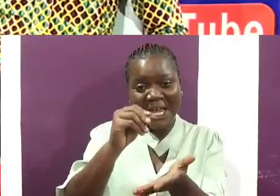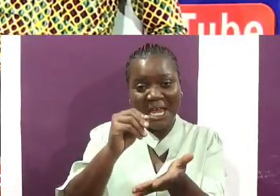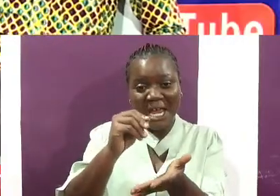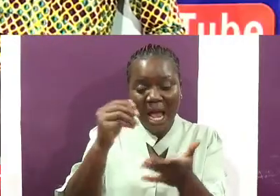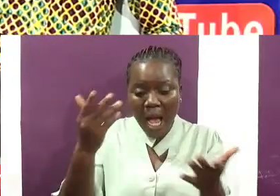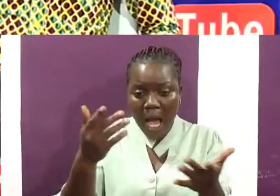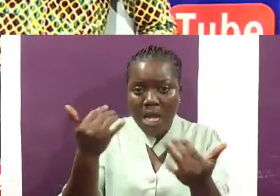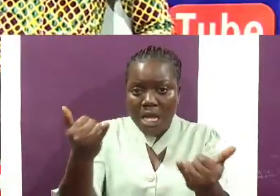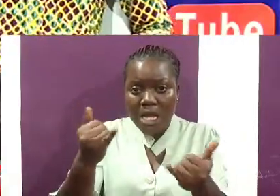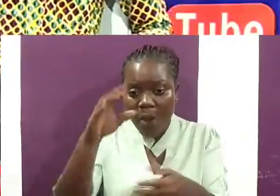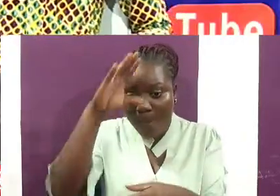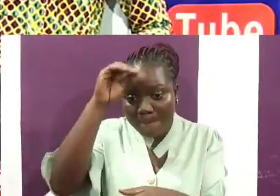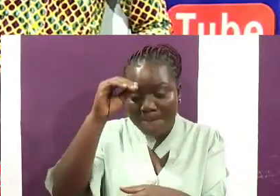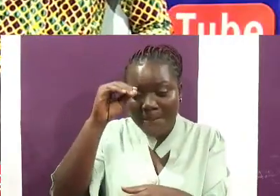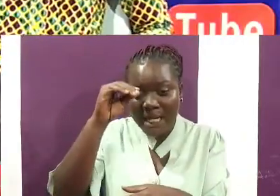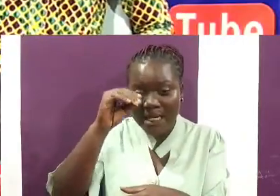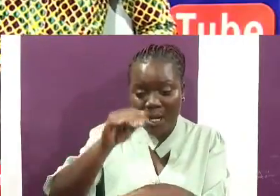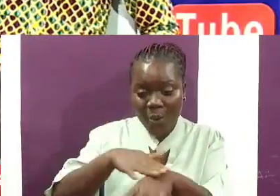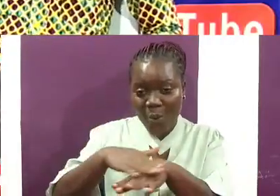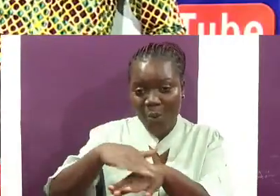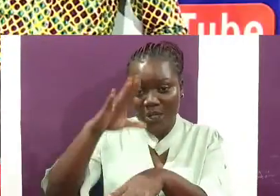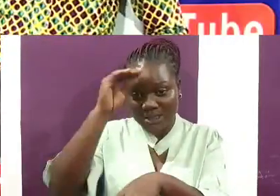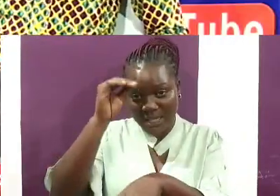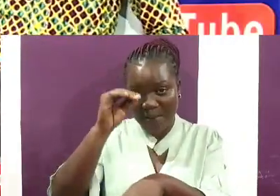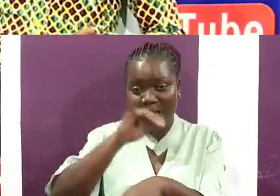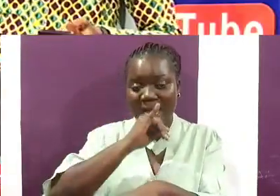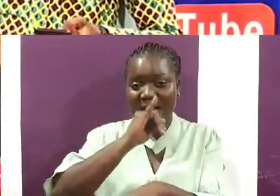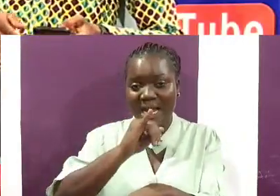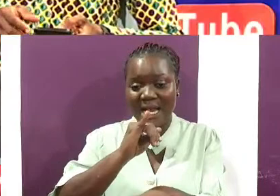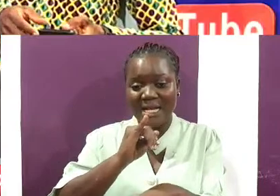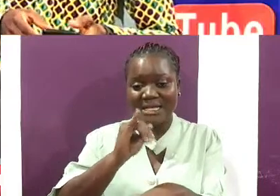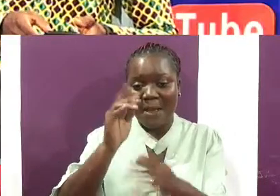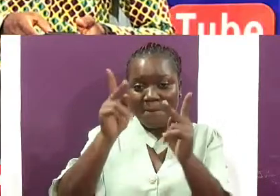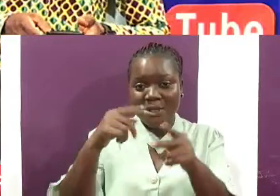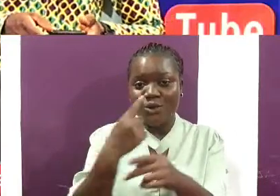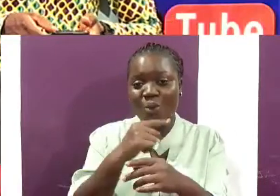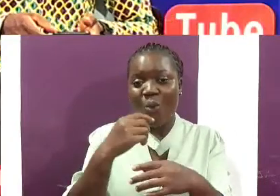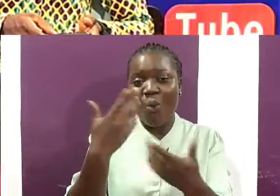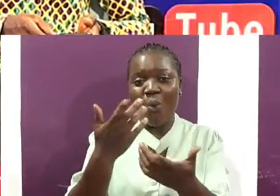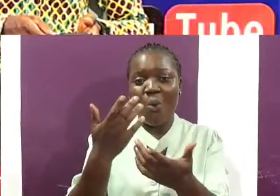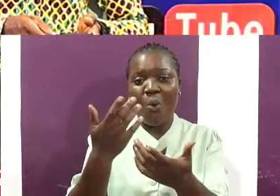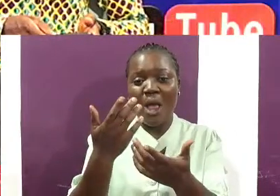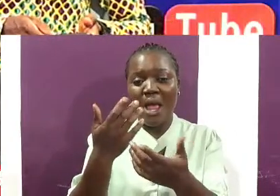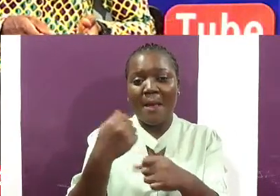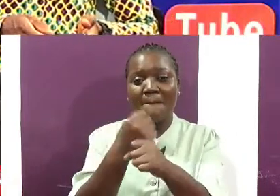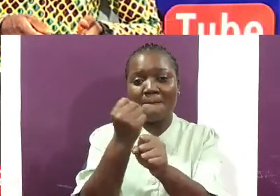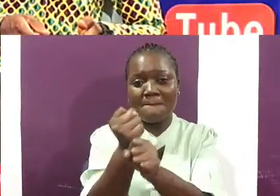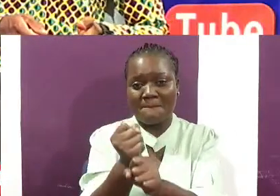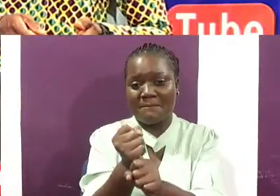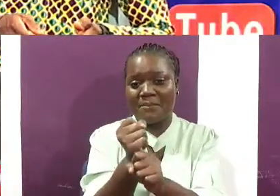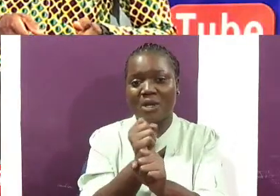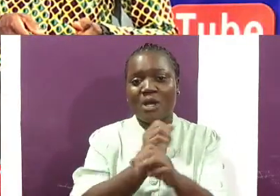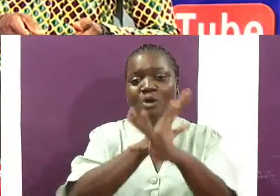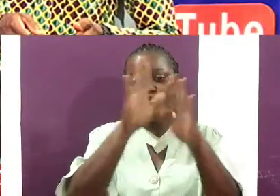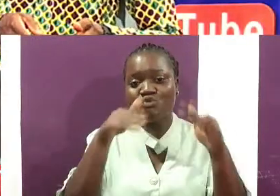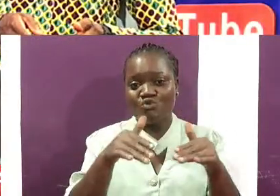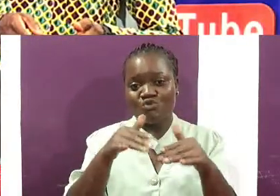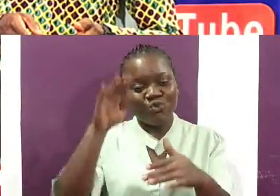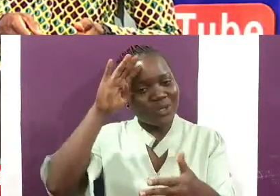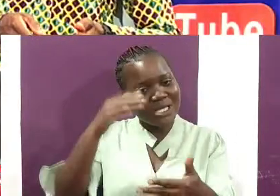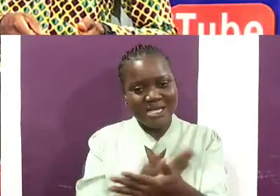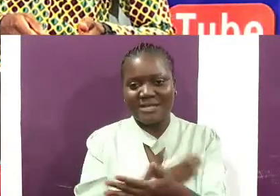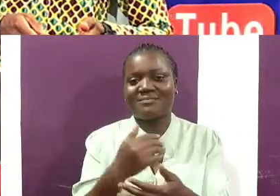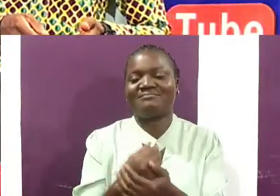no, I can say, Nanka, the Jumadian, so I was in Tianum, Yan Chen Hukrano, your best signing off, Nami Kai, and Yanomo